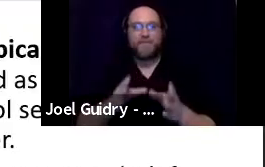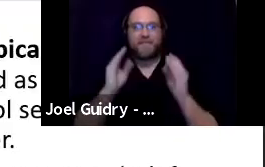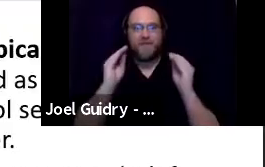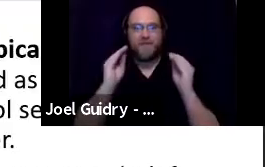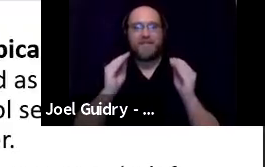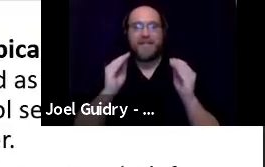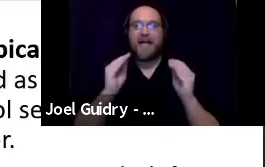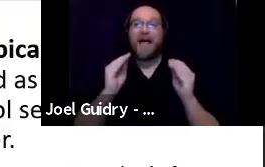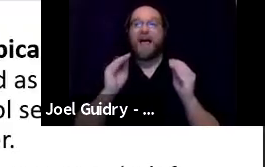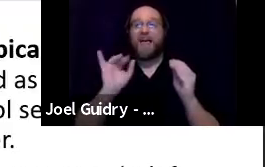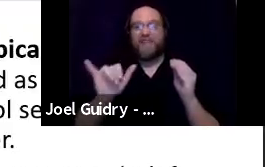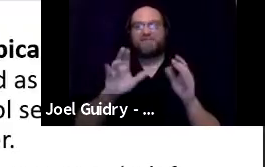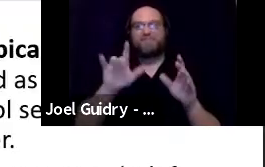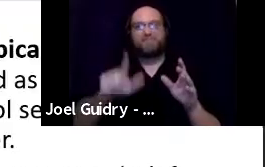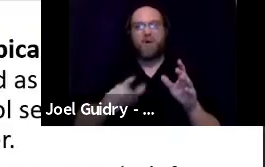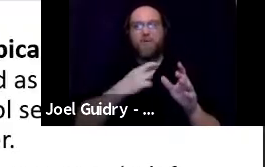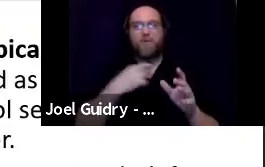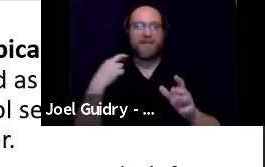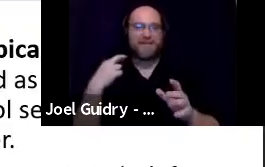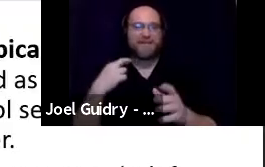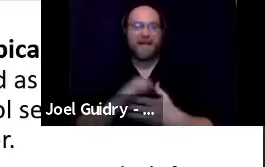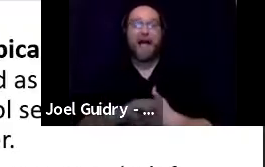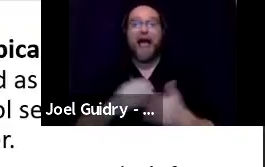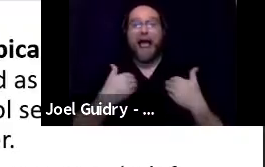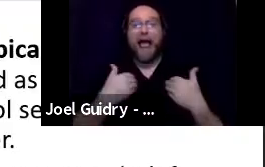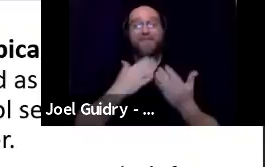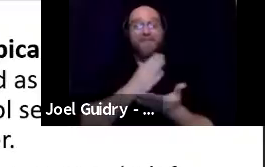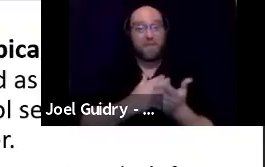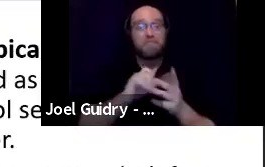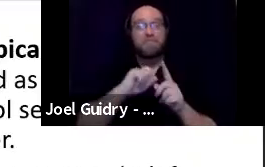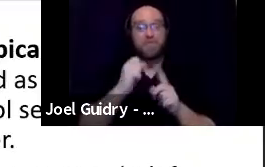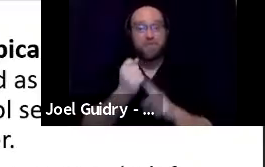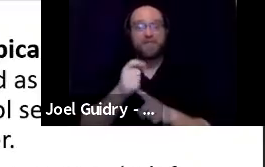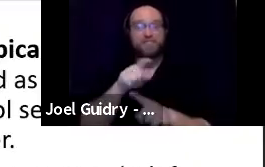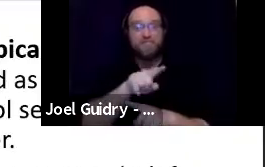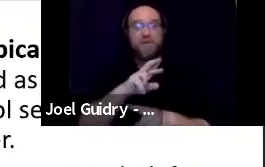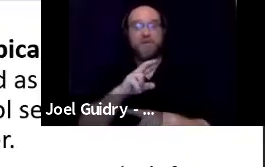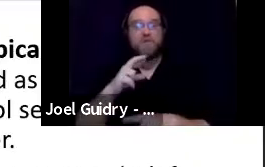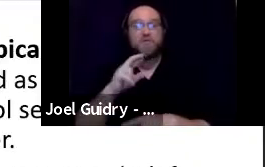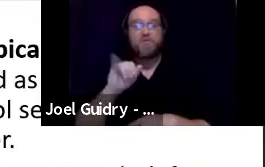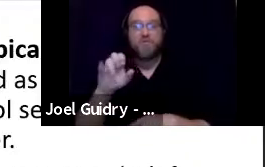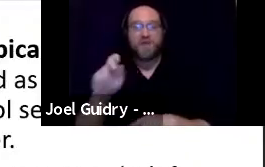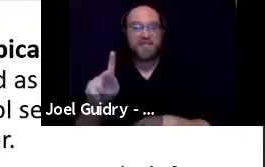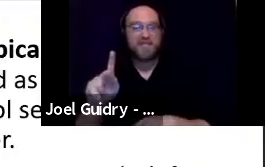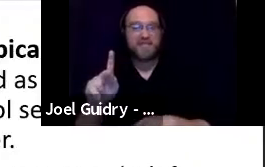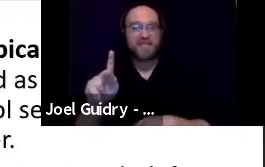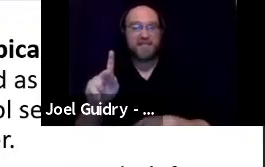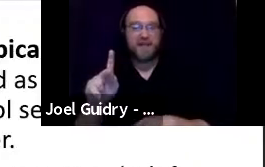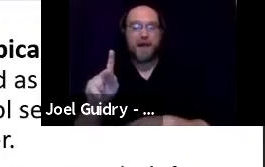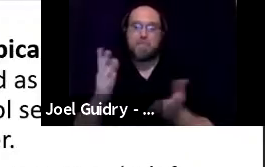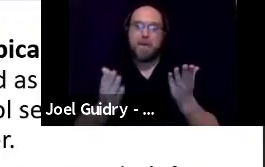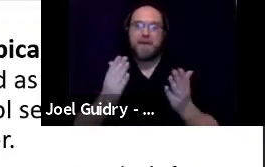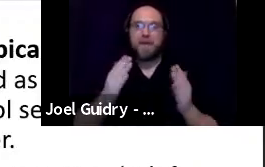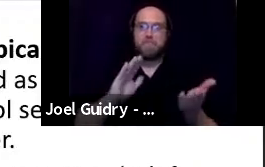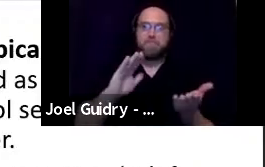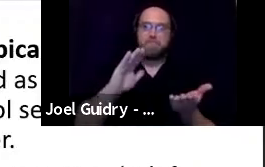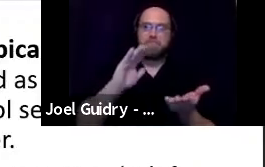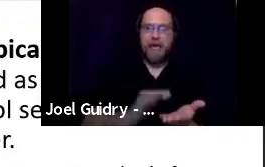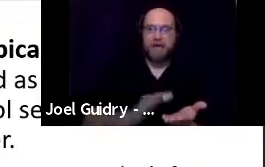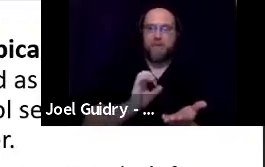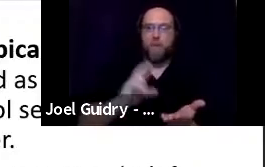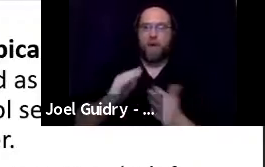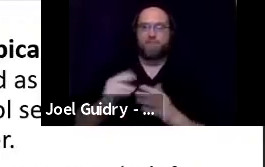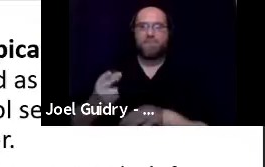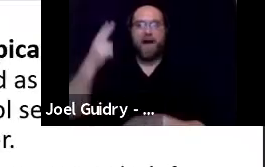scenarios in every school setting, though, where the risk might be slightly lower than that and most certainly higher. In